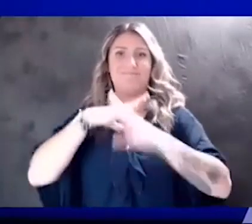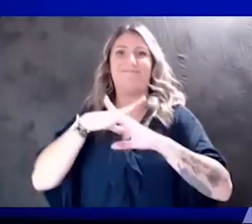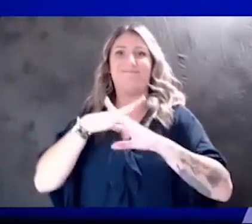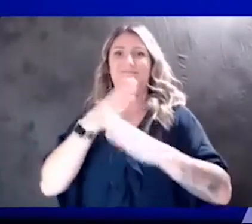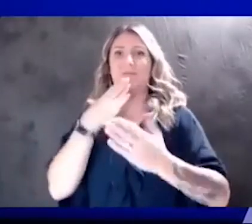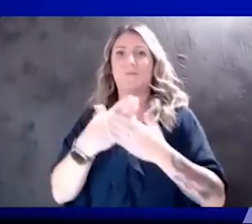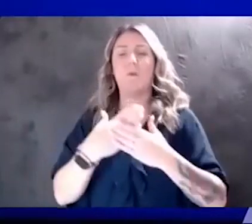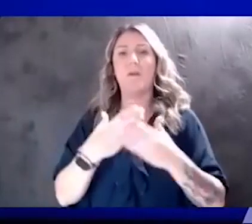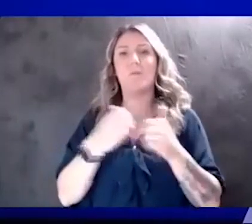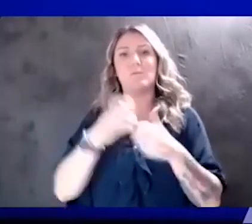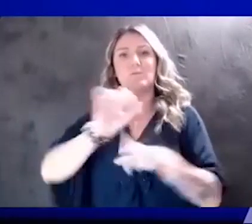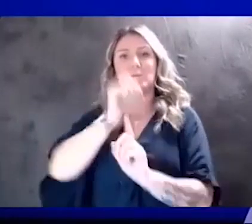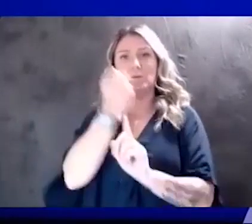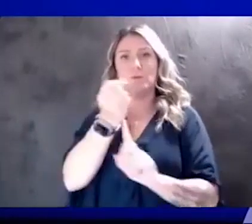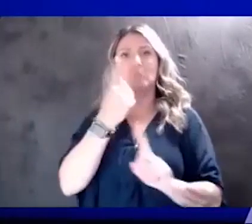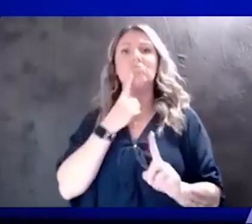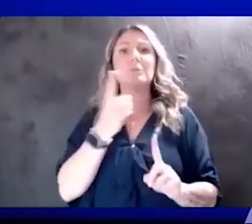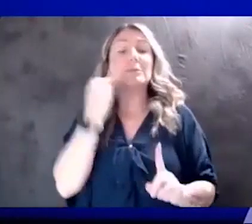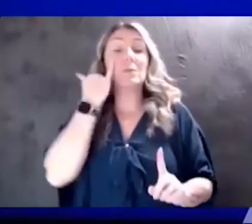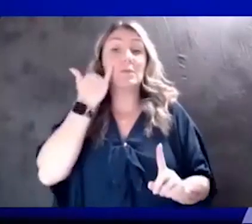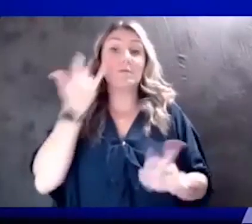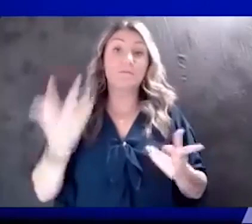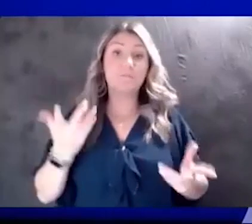situation. So even if you had it,